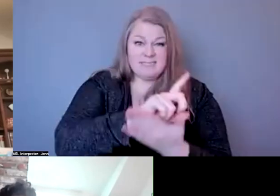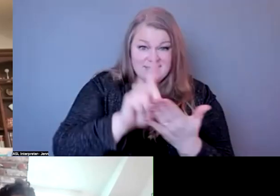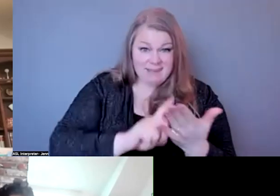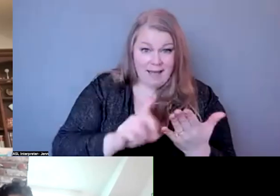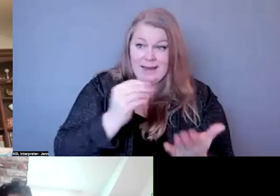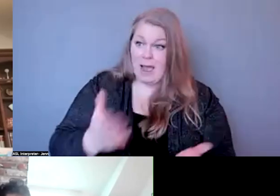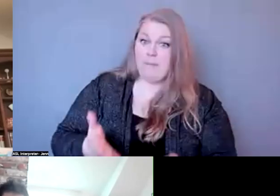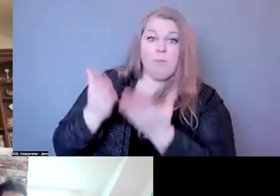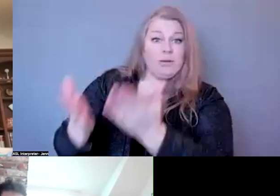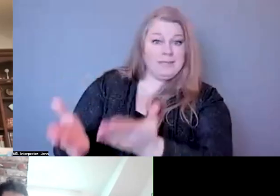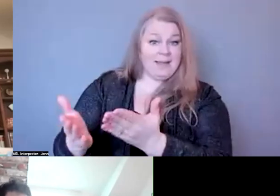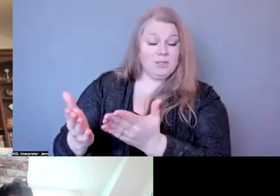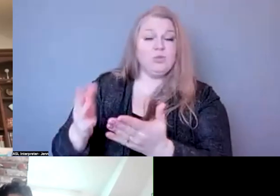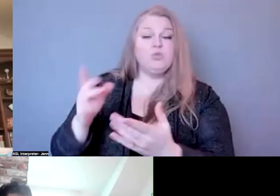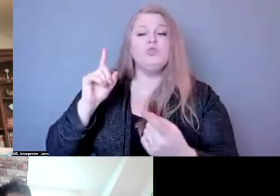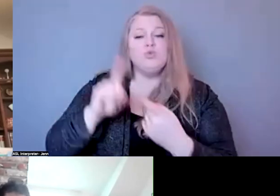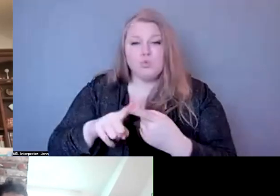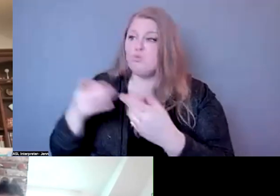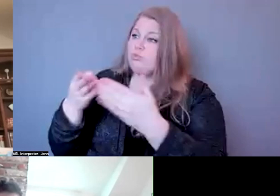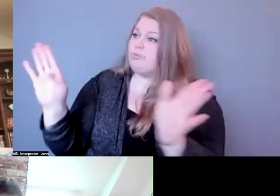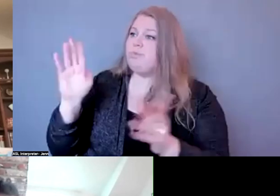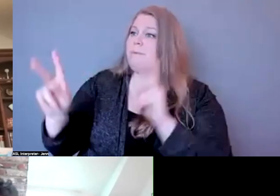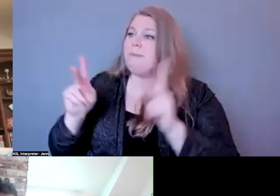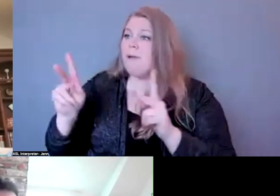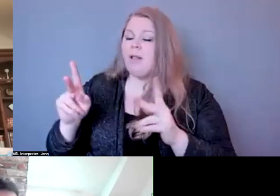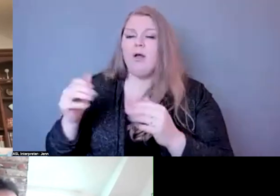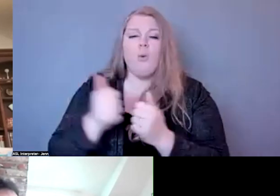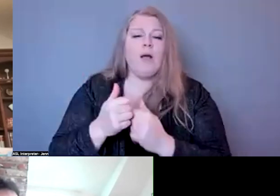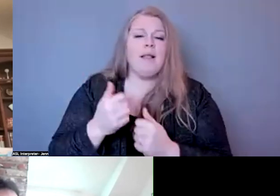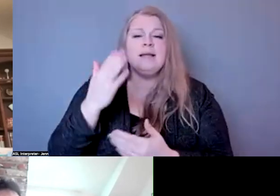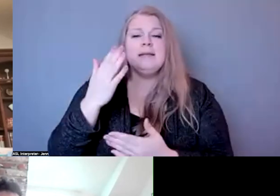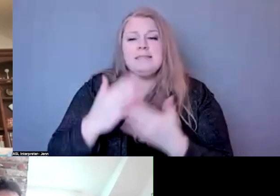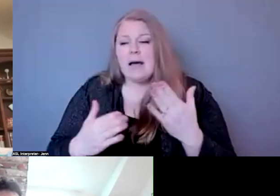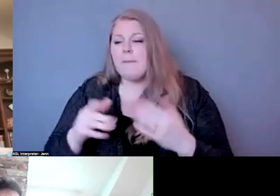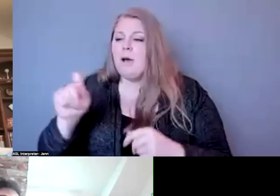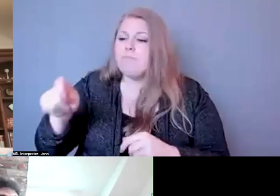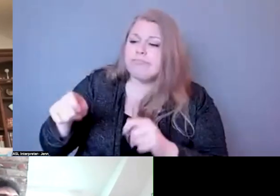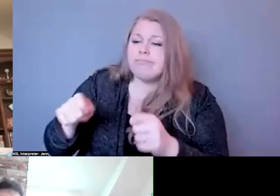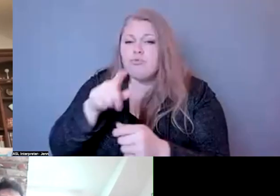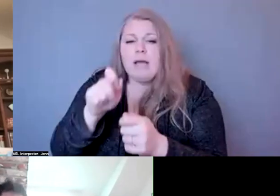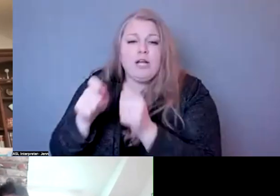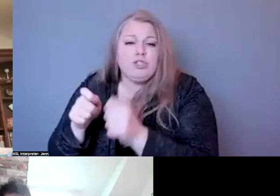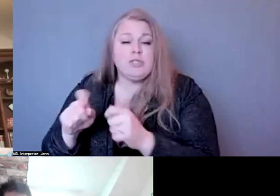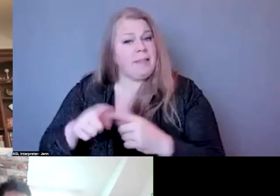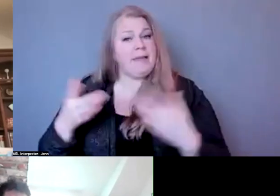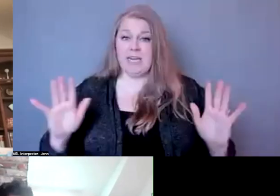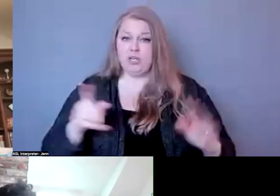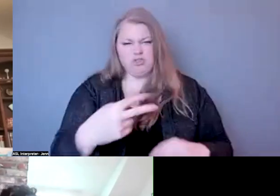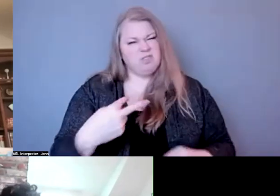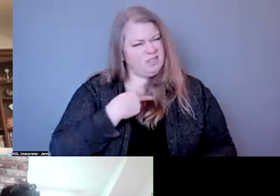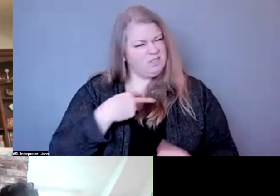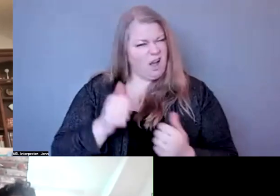presented to the masses with maybe a few levers and knobs that you can tweak, but then you're done. You're stuck with